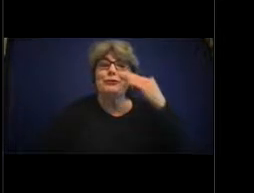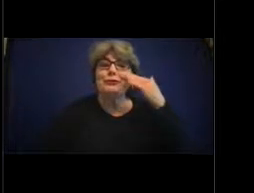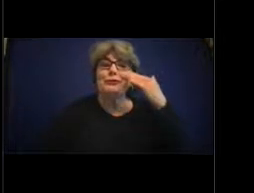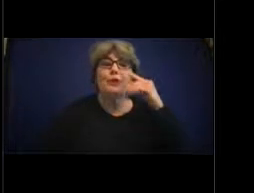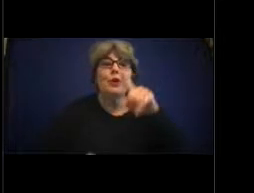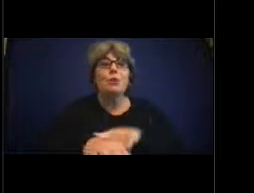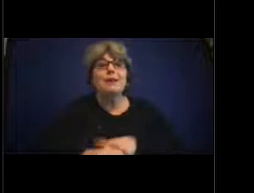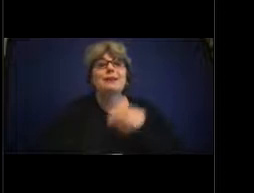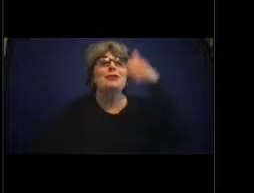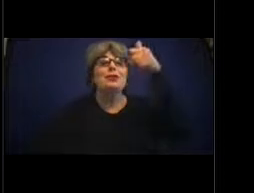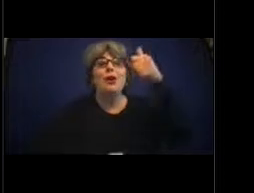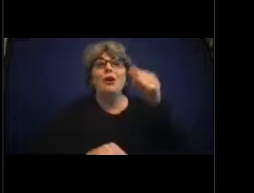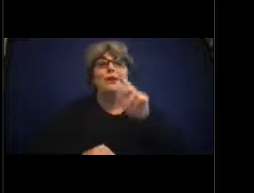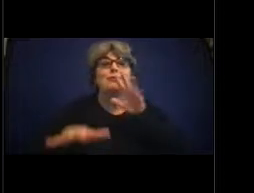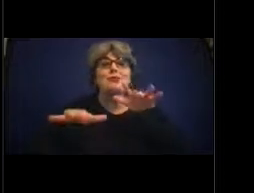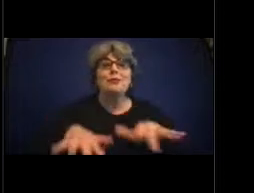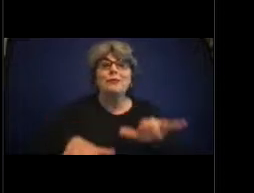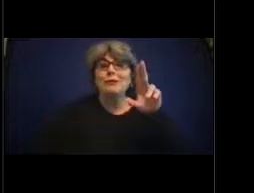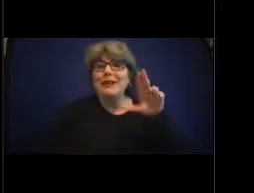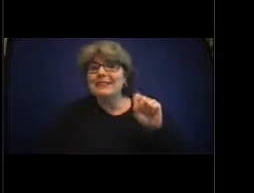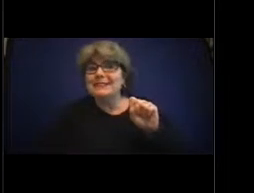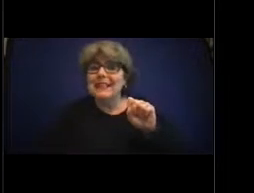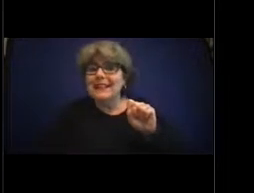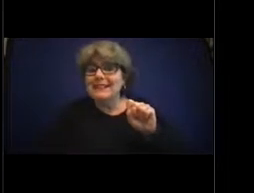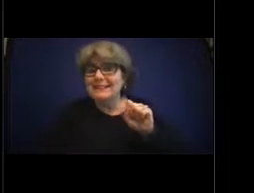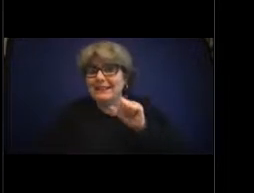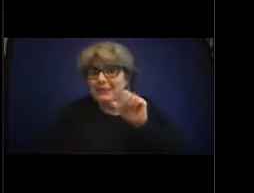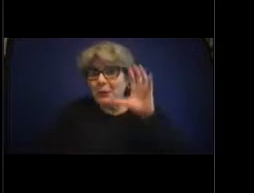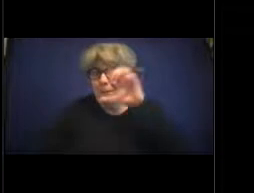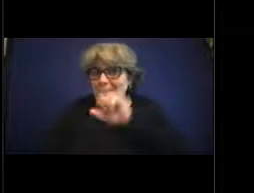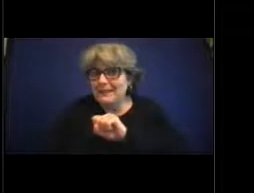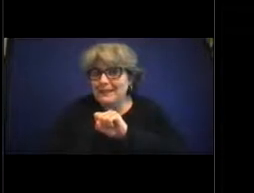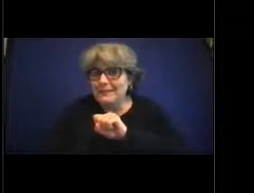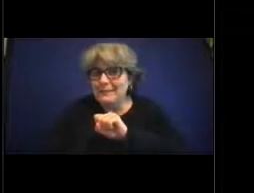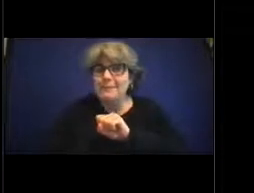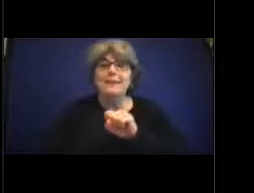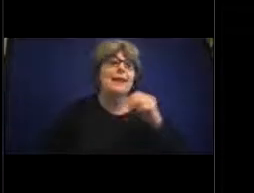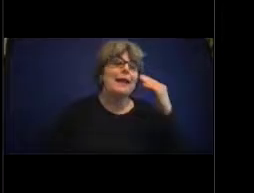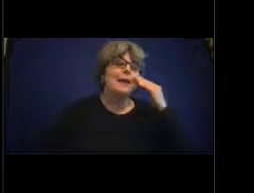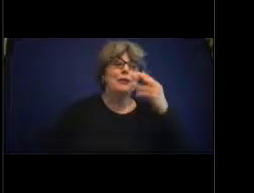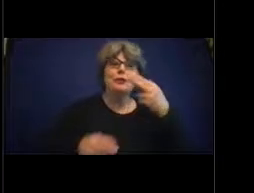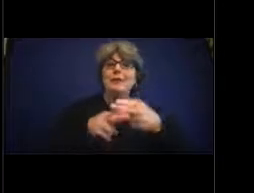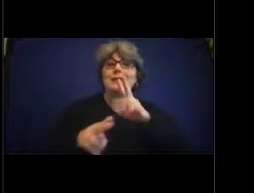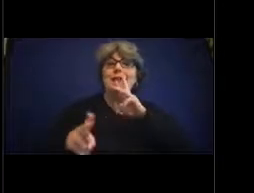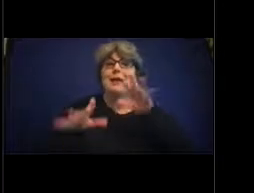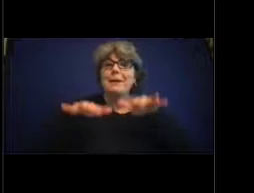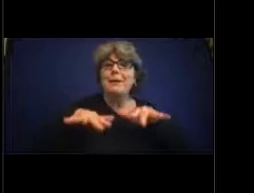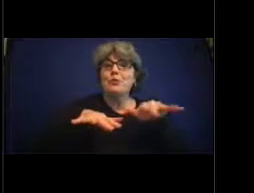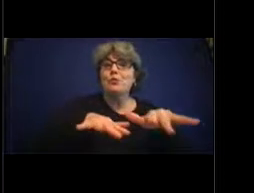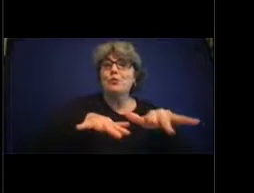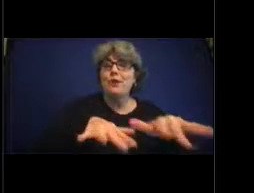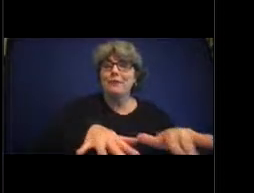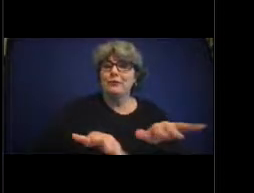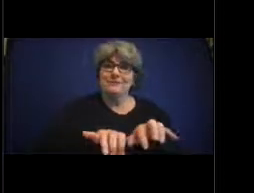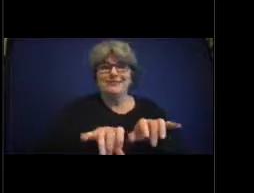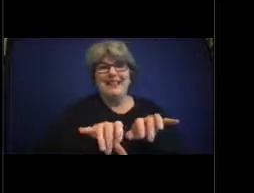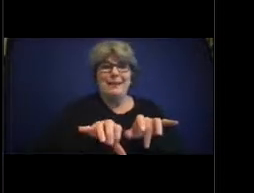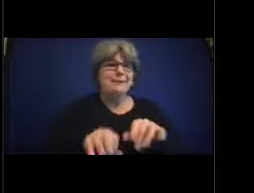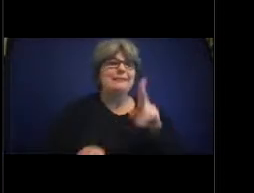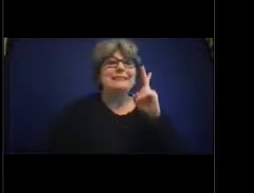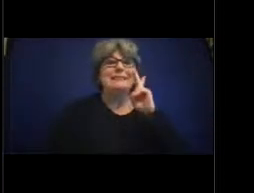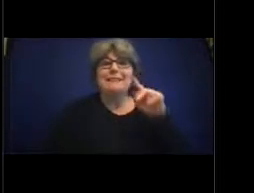what that is, if you didn't catch it before? If you all know what that river is, type it in the chat. We'll see if you